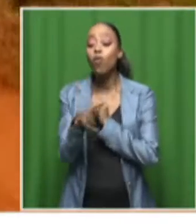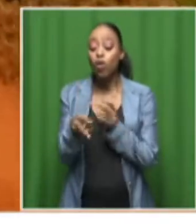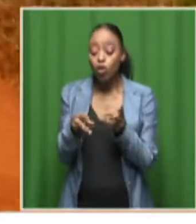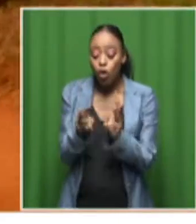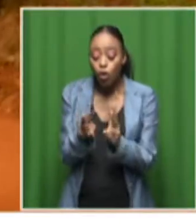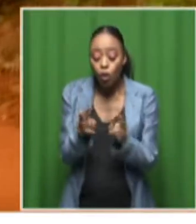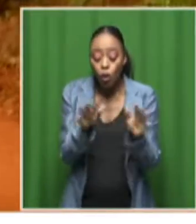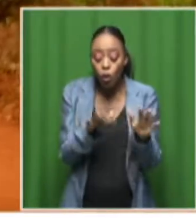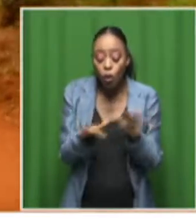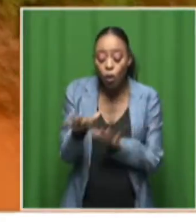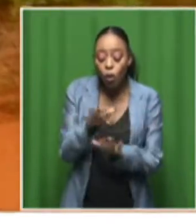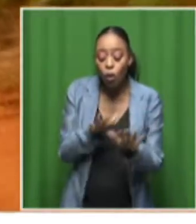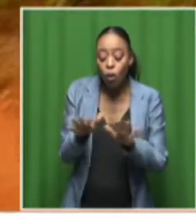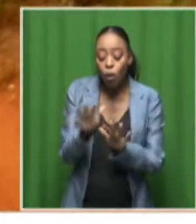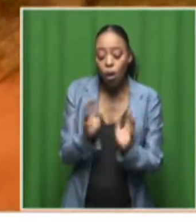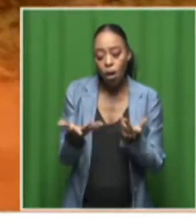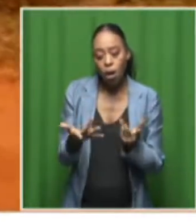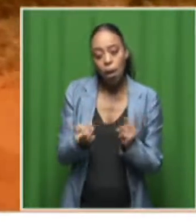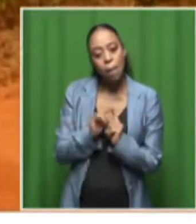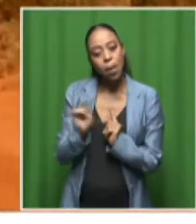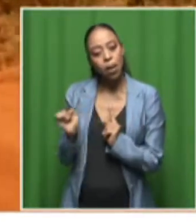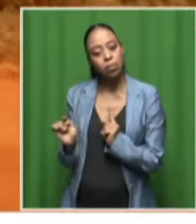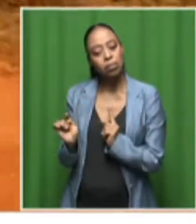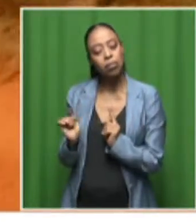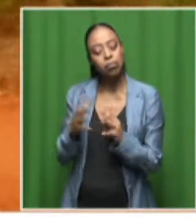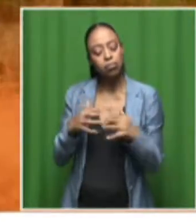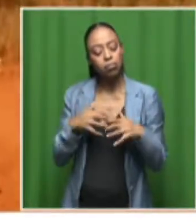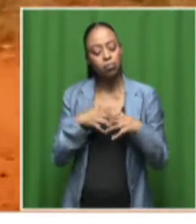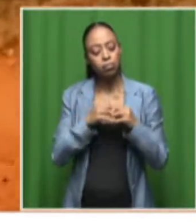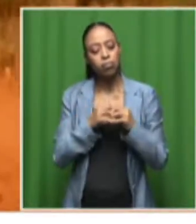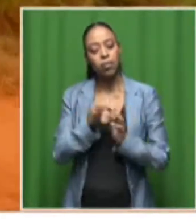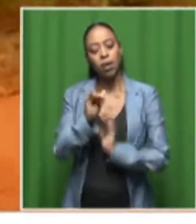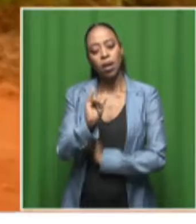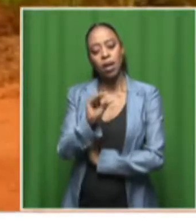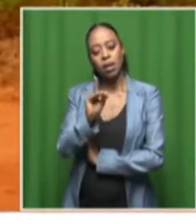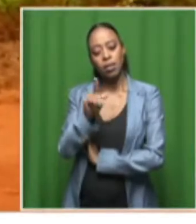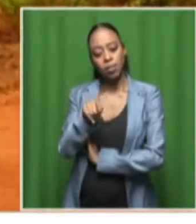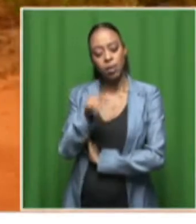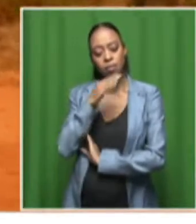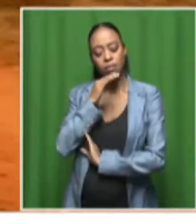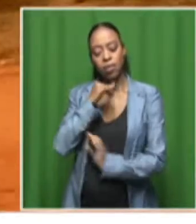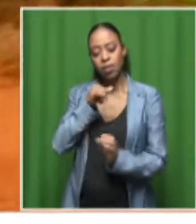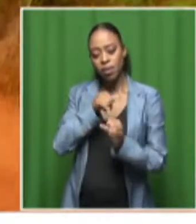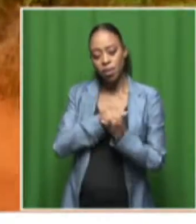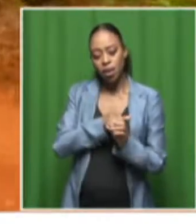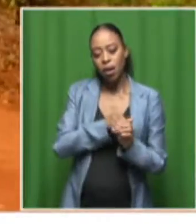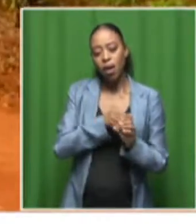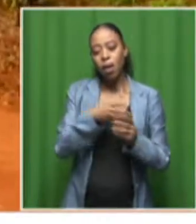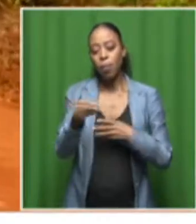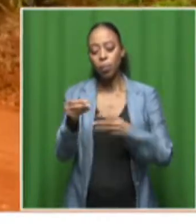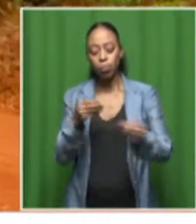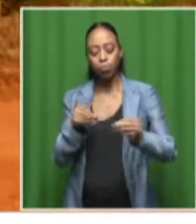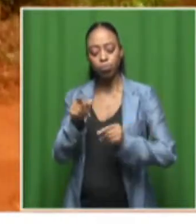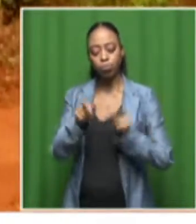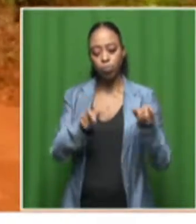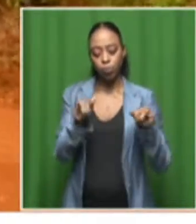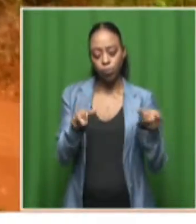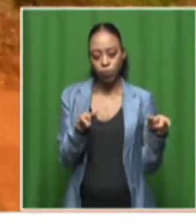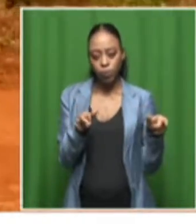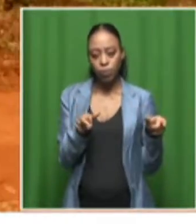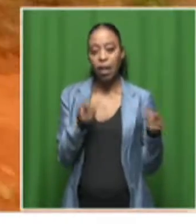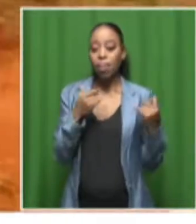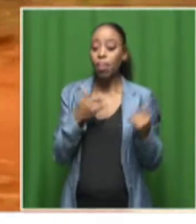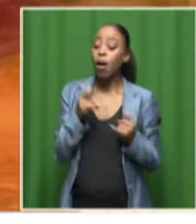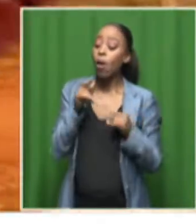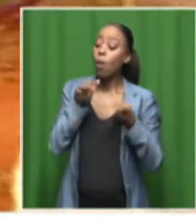get here. But Kurane really set up for IDPs, that's internally displaced persons. And the